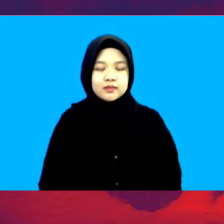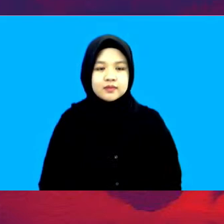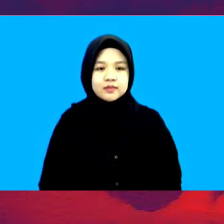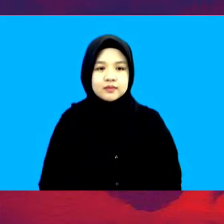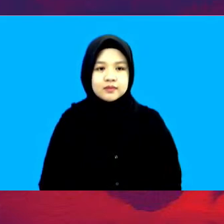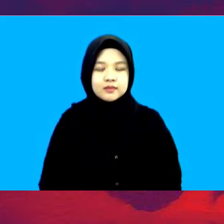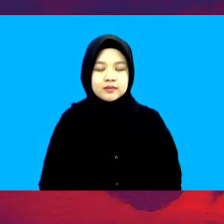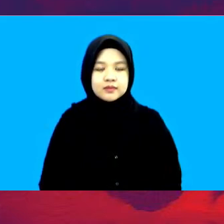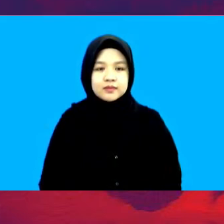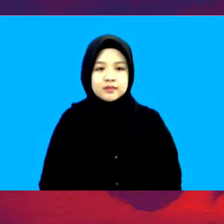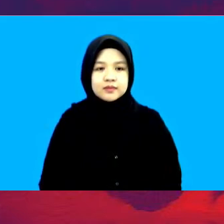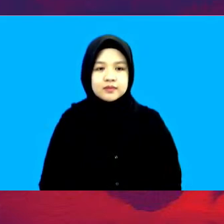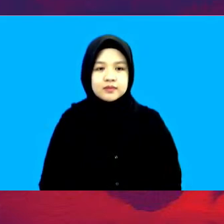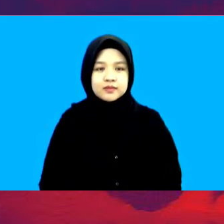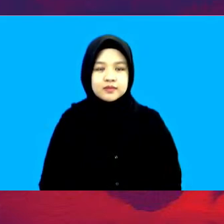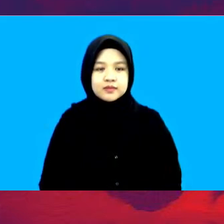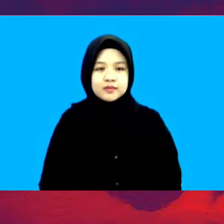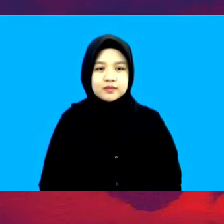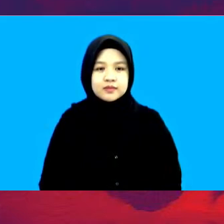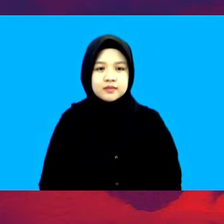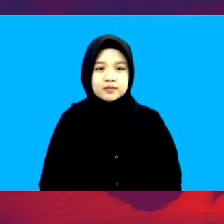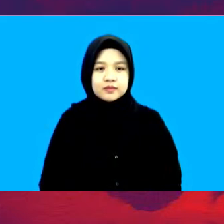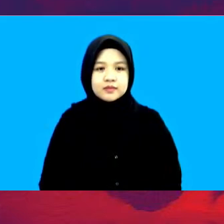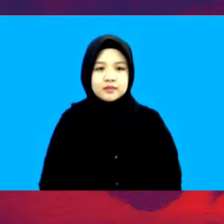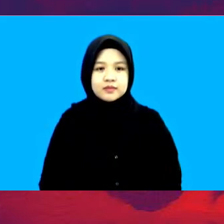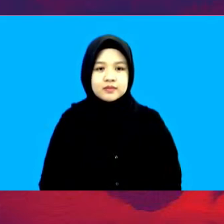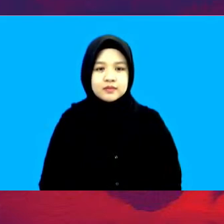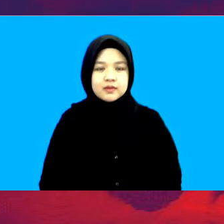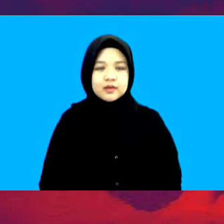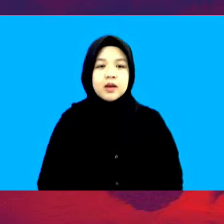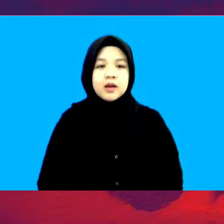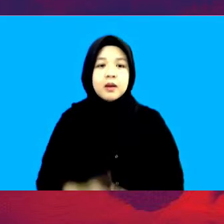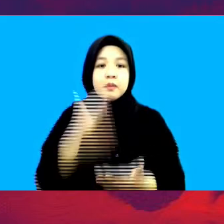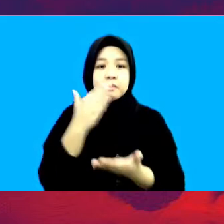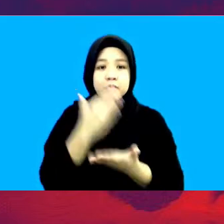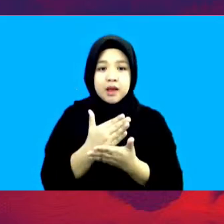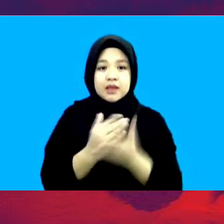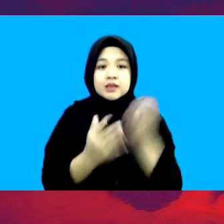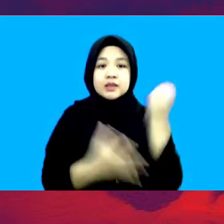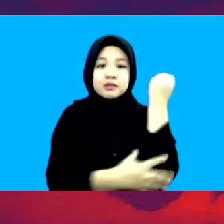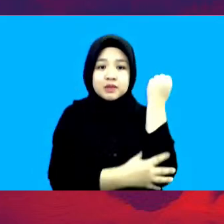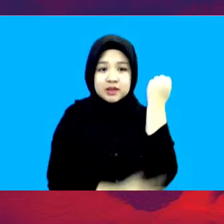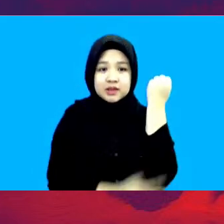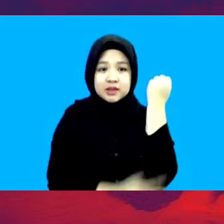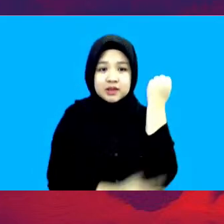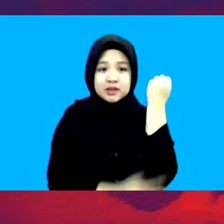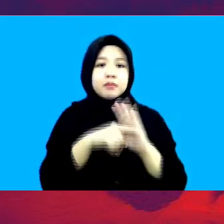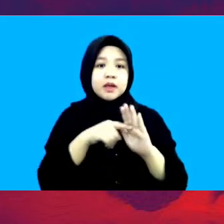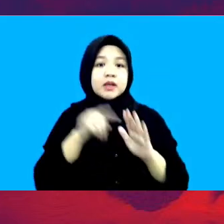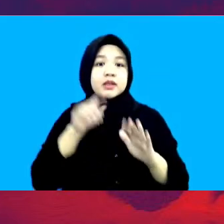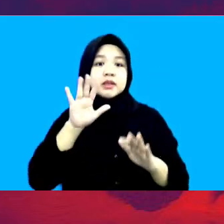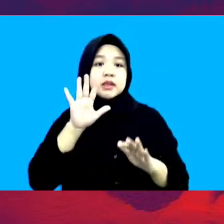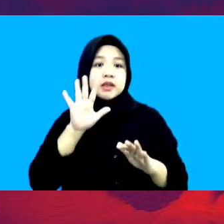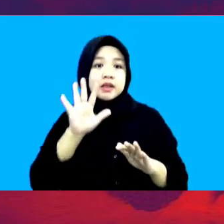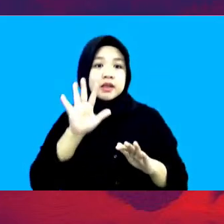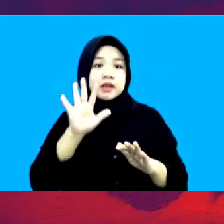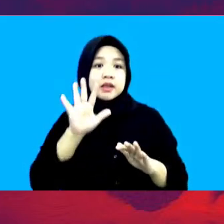Foster. And then we'll have the discussion of the possibilities of this technology. All